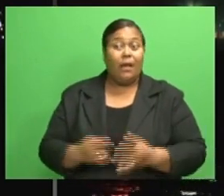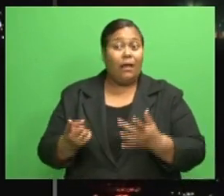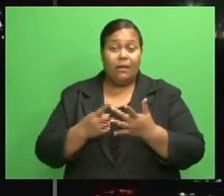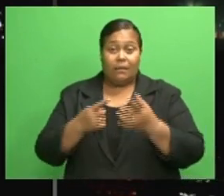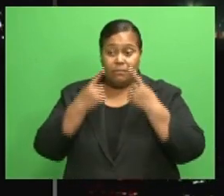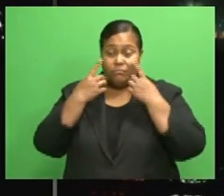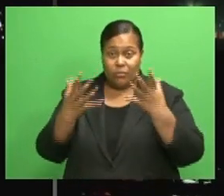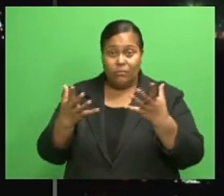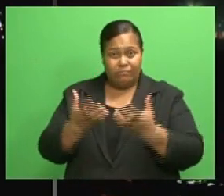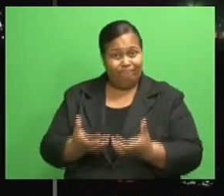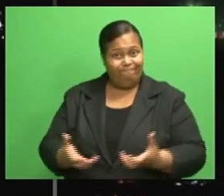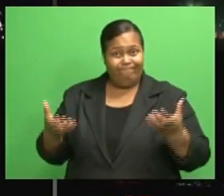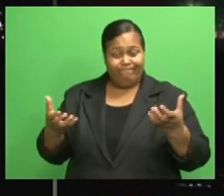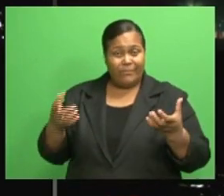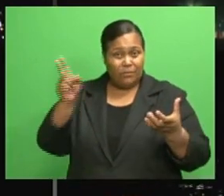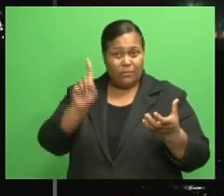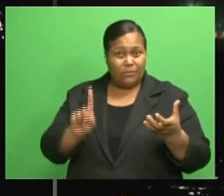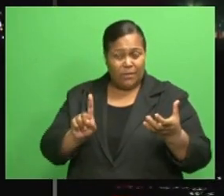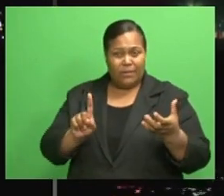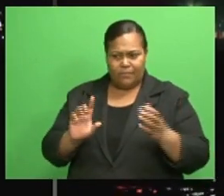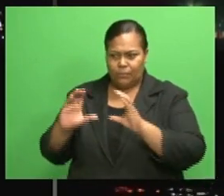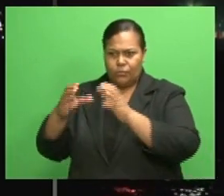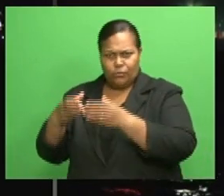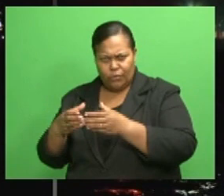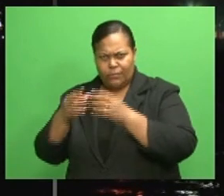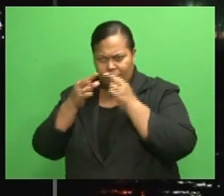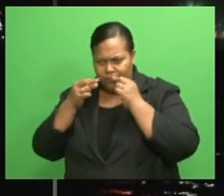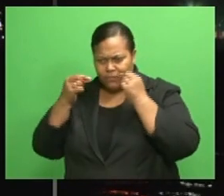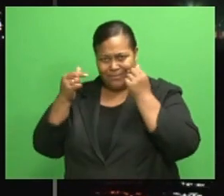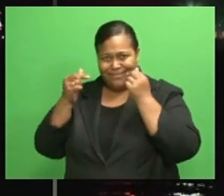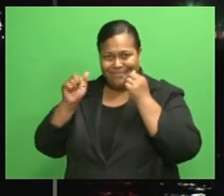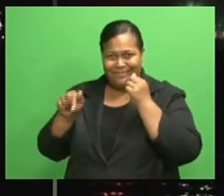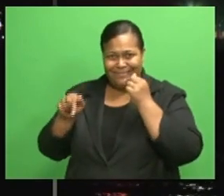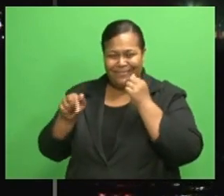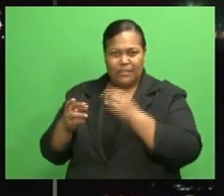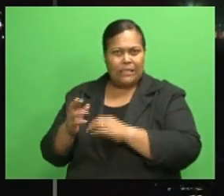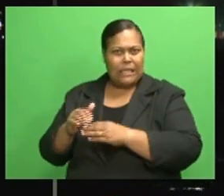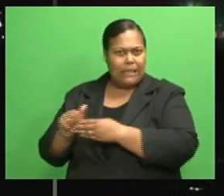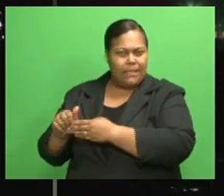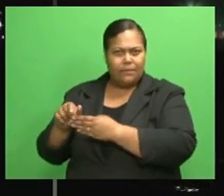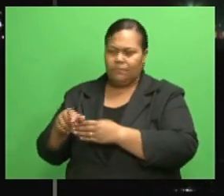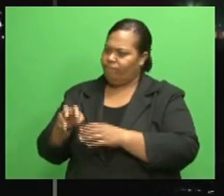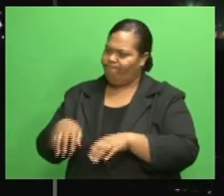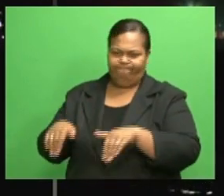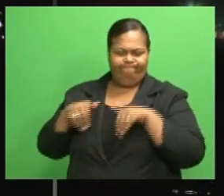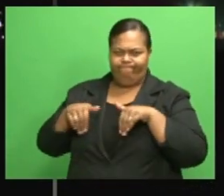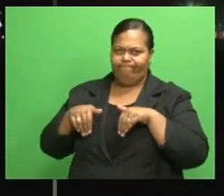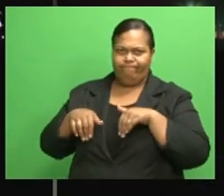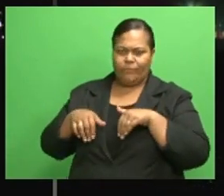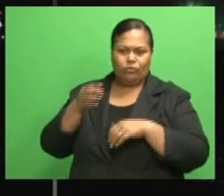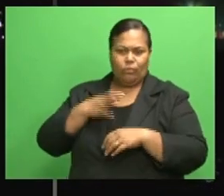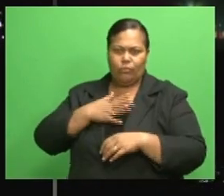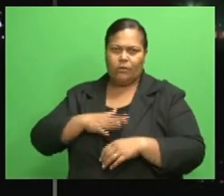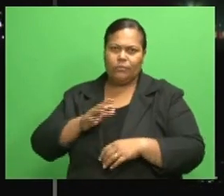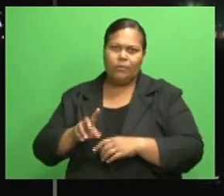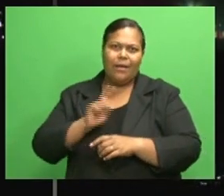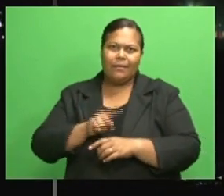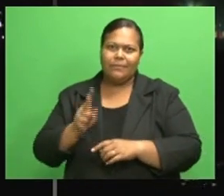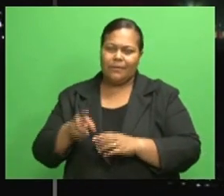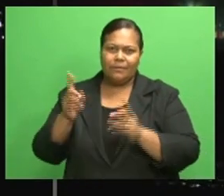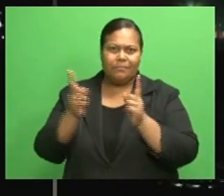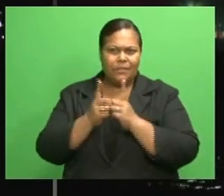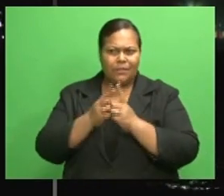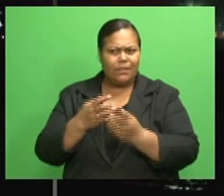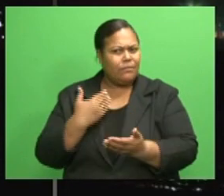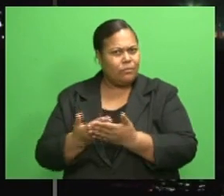division, a faction of the management board led by Sithiveni Rambuka boycotted the meeting, demanding that 3 representatives of the